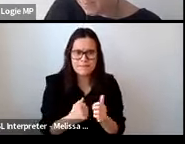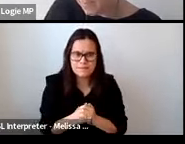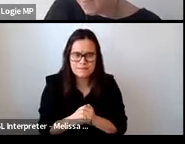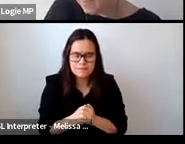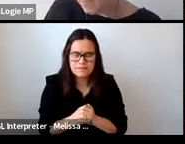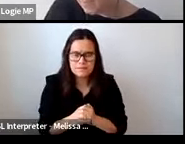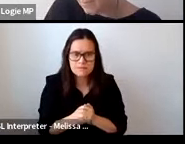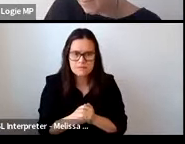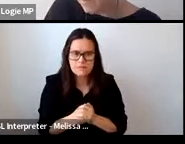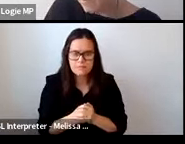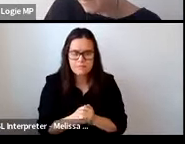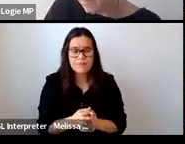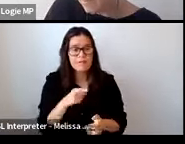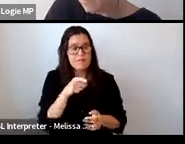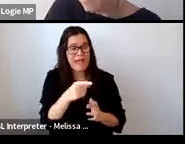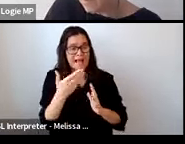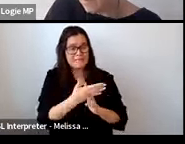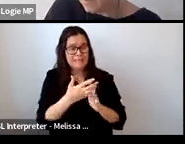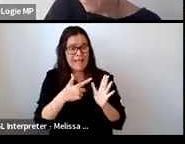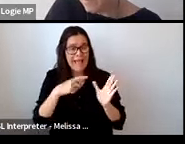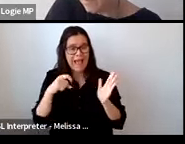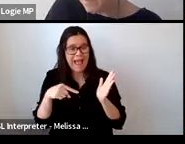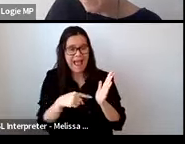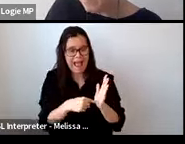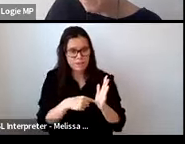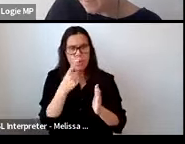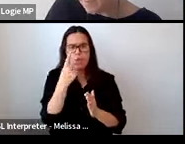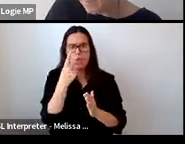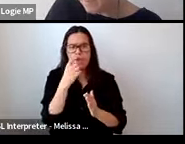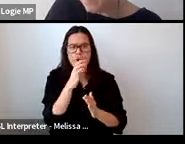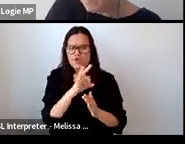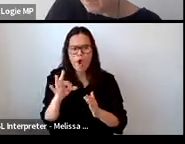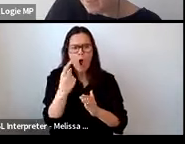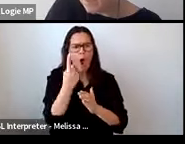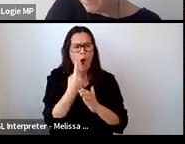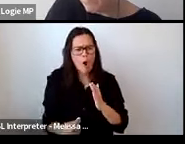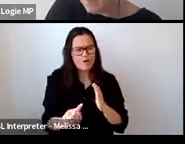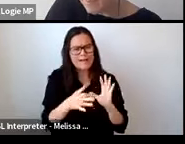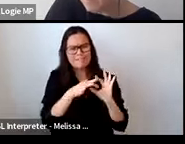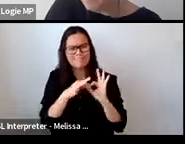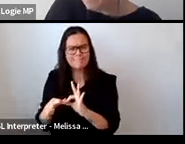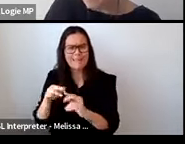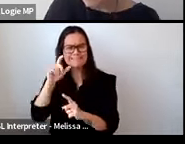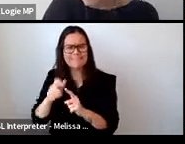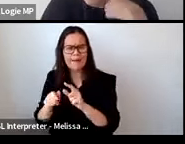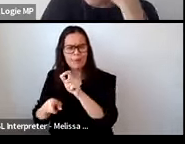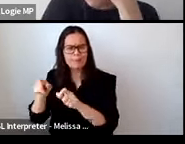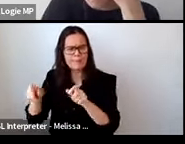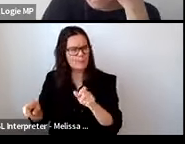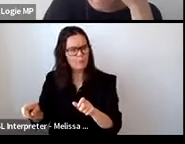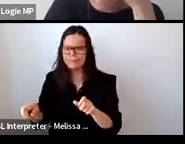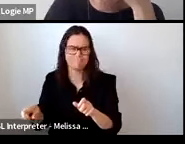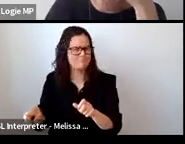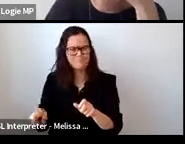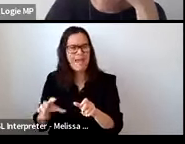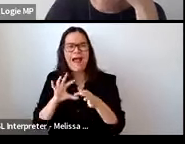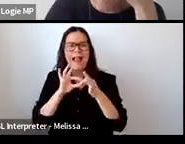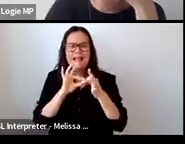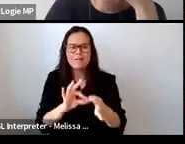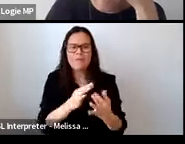with disabilities benefit greatly from it, but it's about the whole of society. Mothers